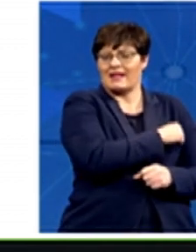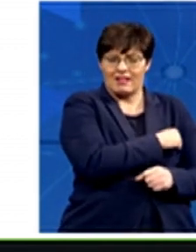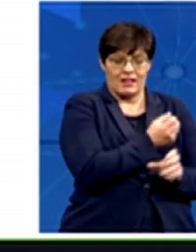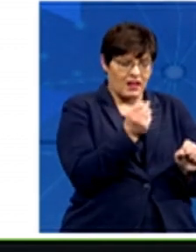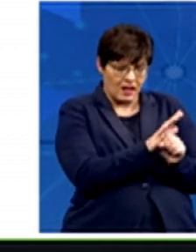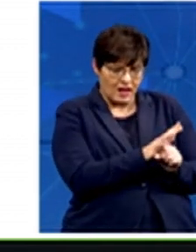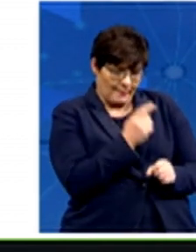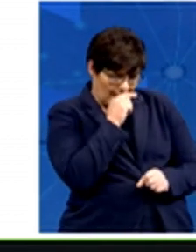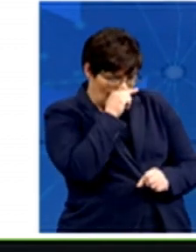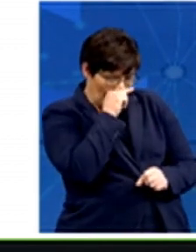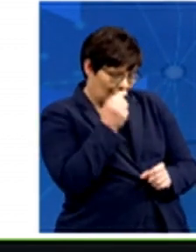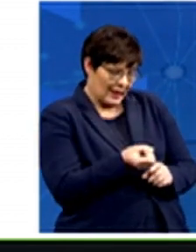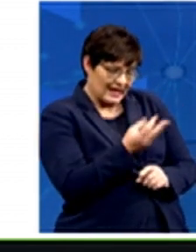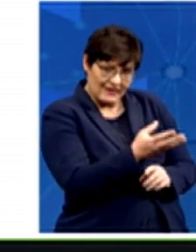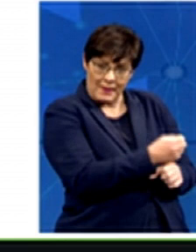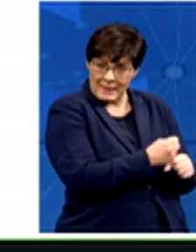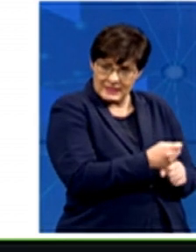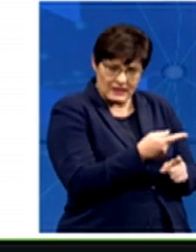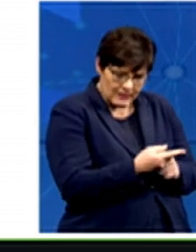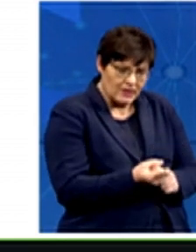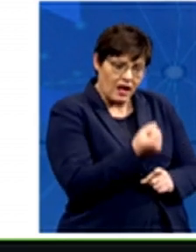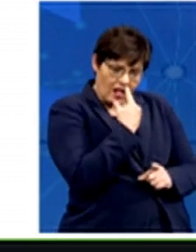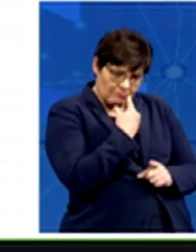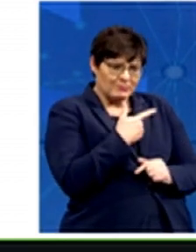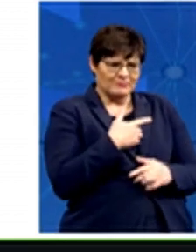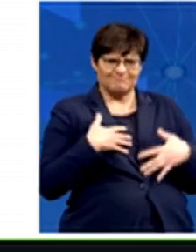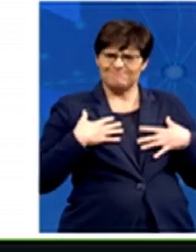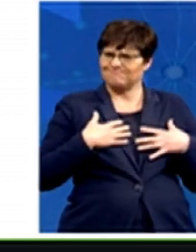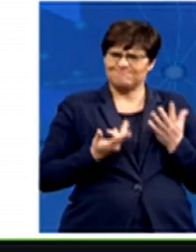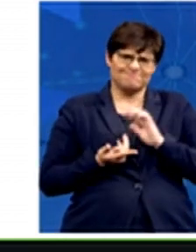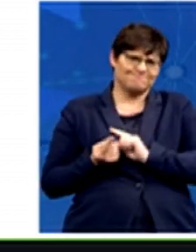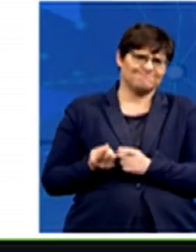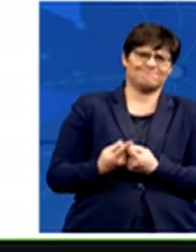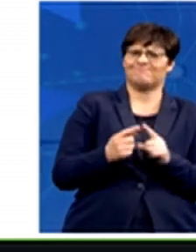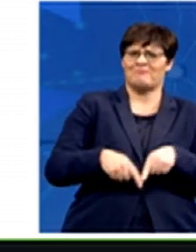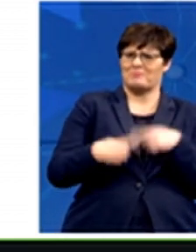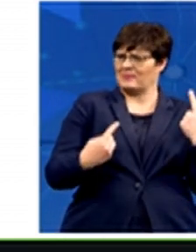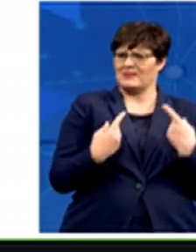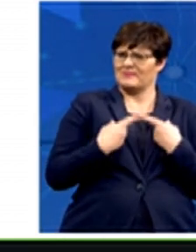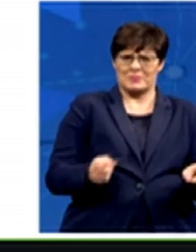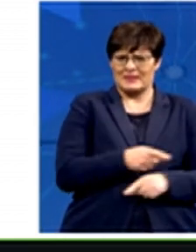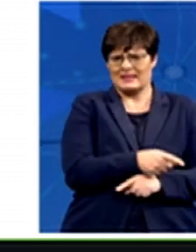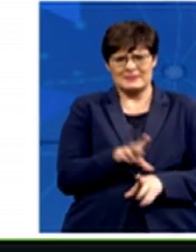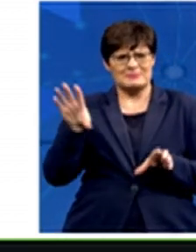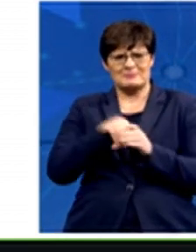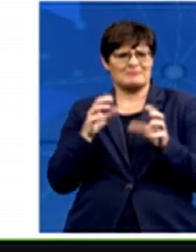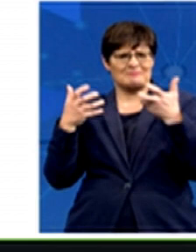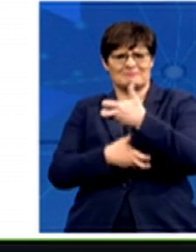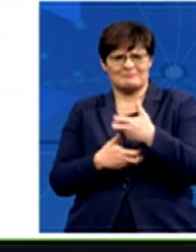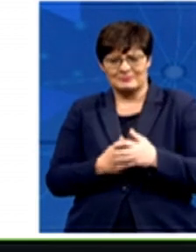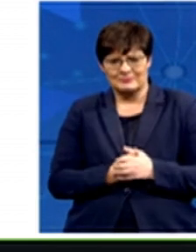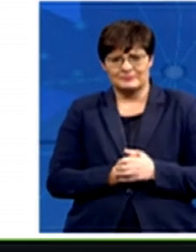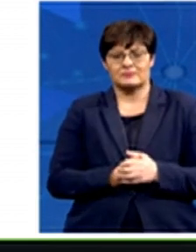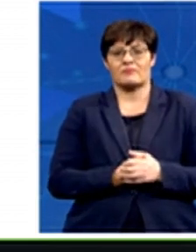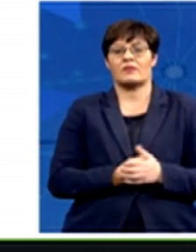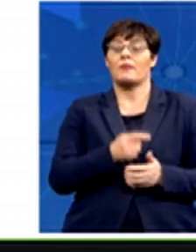medicines that may present during treatment with that medicines. But what's important is to note that it does not necessarily